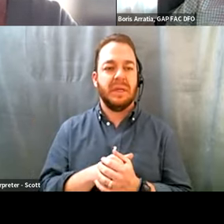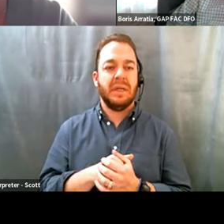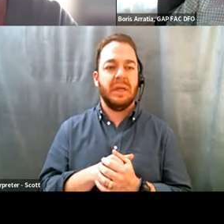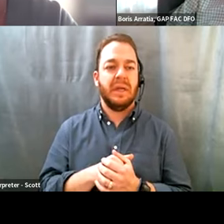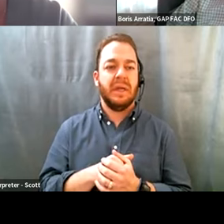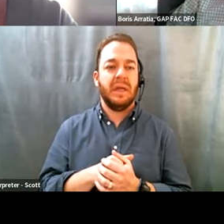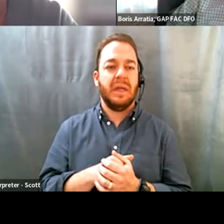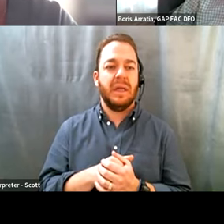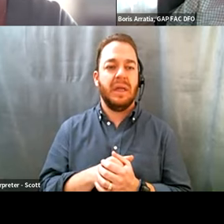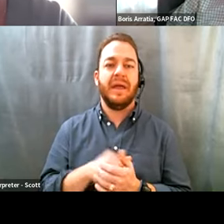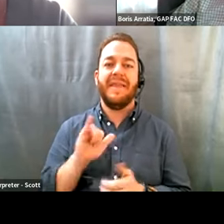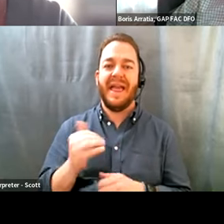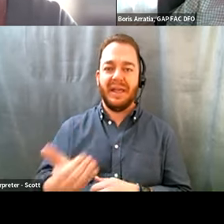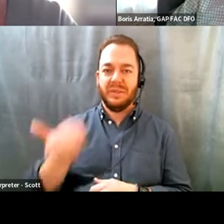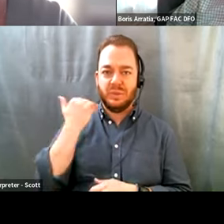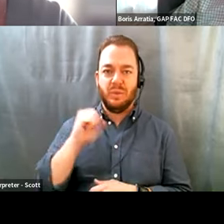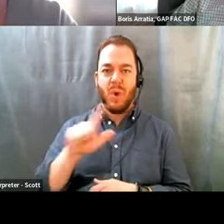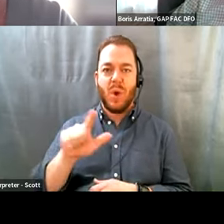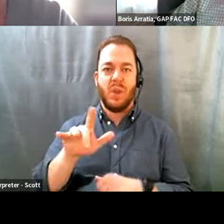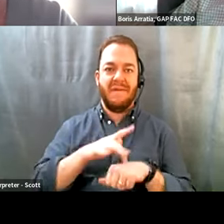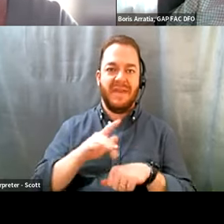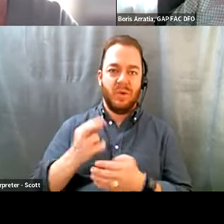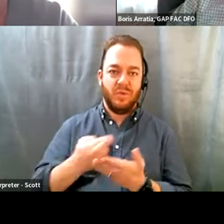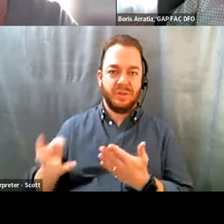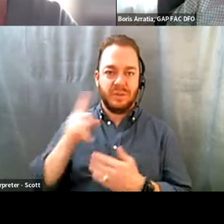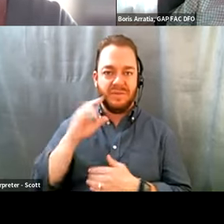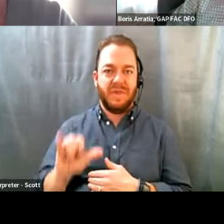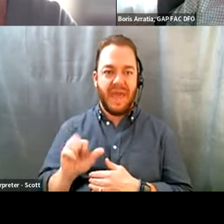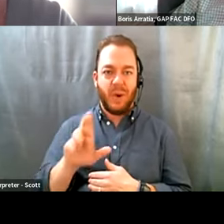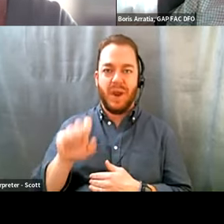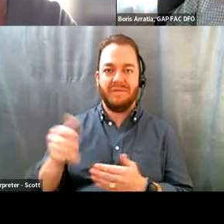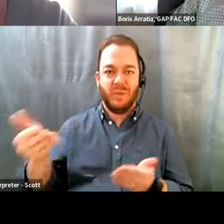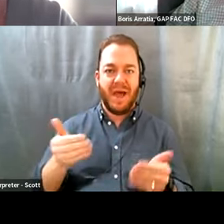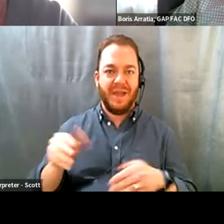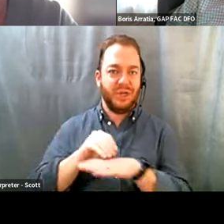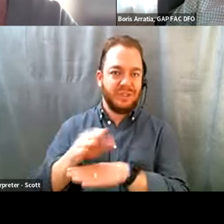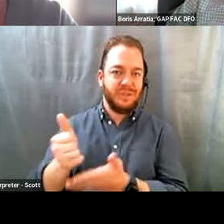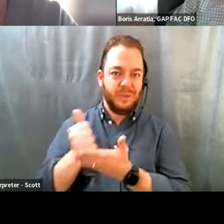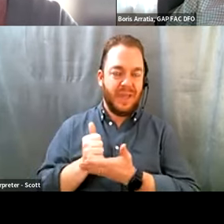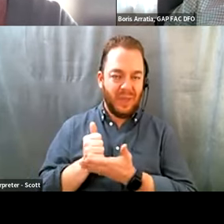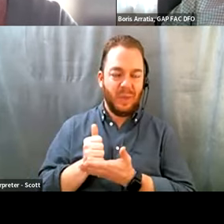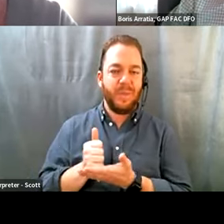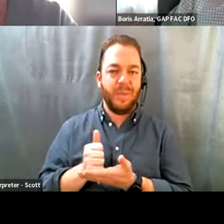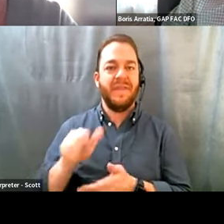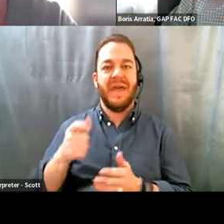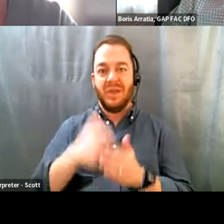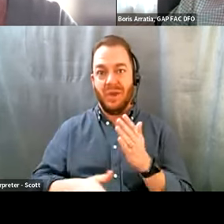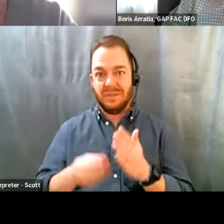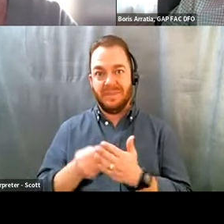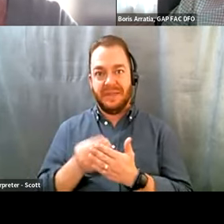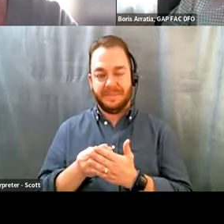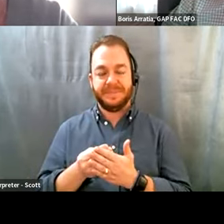And it can consume almost all of their available resources to do that, or they have to hire consultants to help them do it, which can cost a lot of